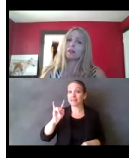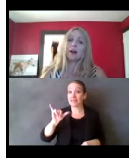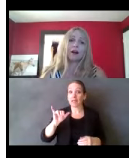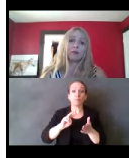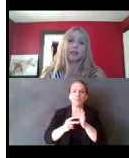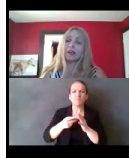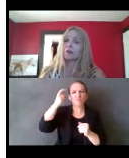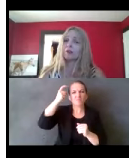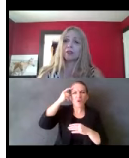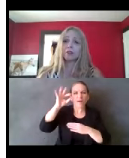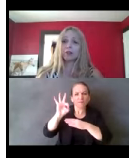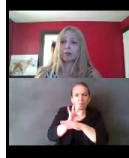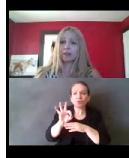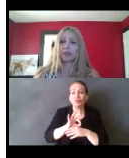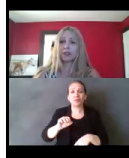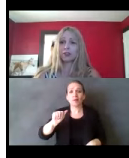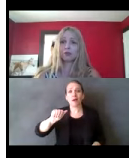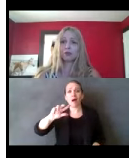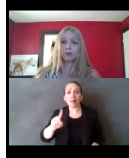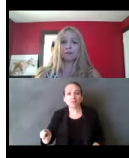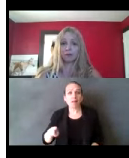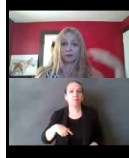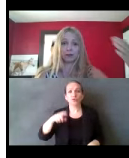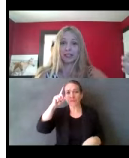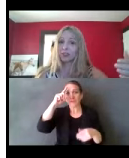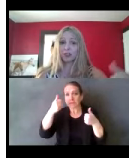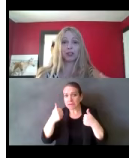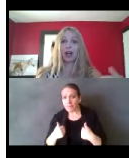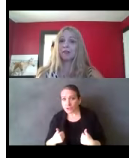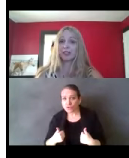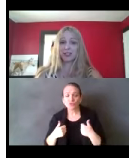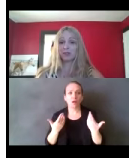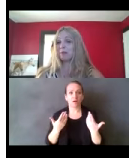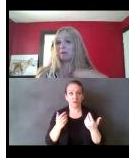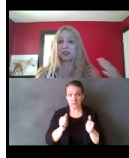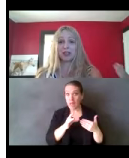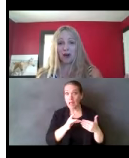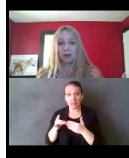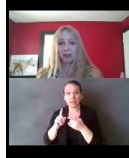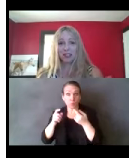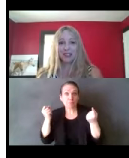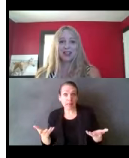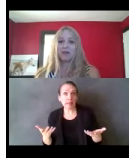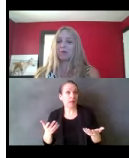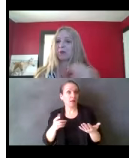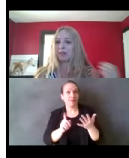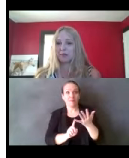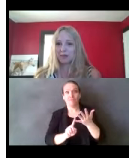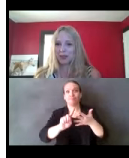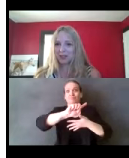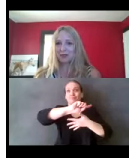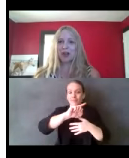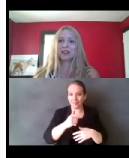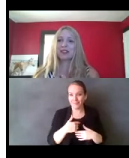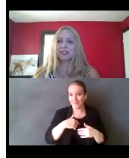dementia, any other functional capacity issues leads to a lot of these things, maybe feeling hopeless,